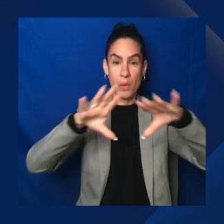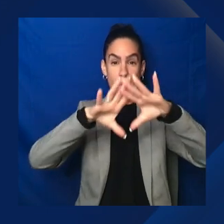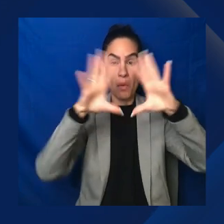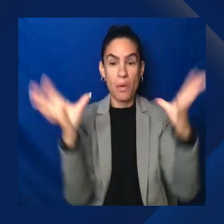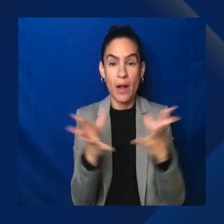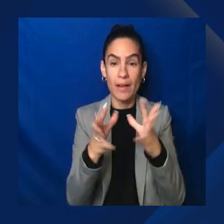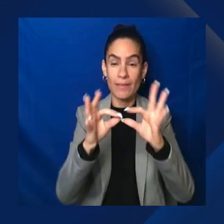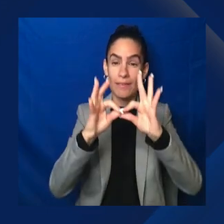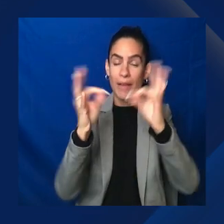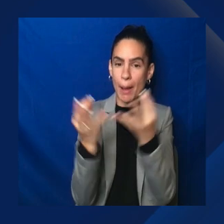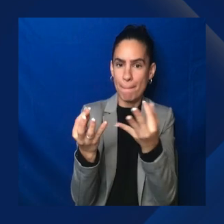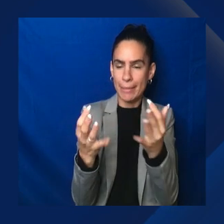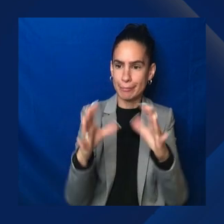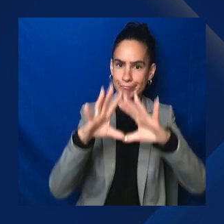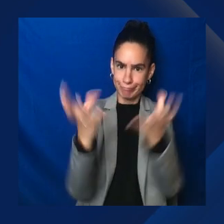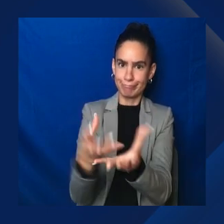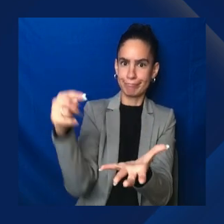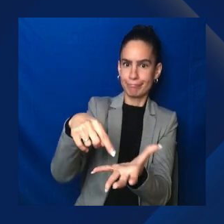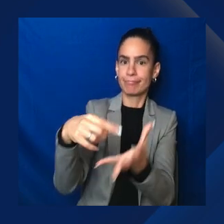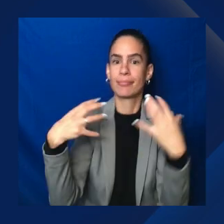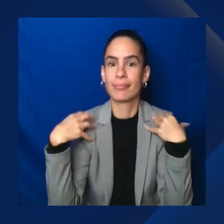I don't know if I answered your question.